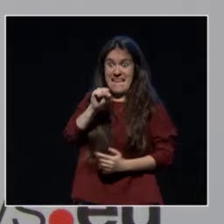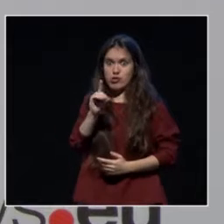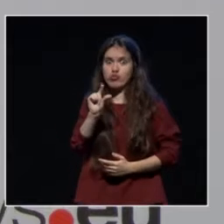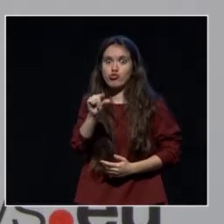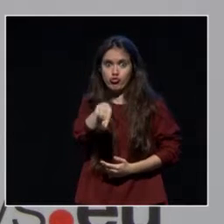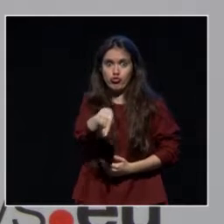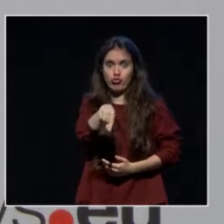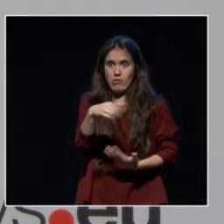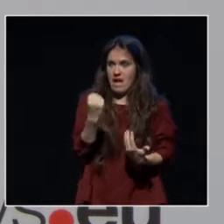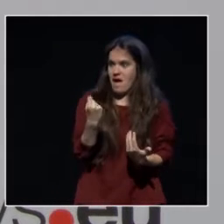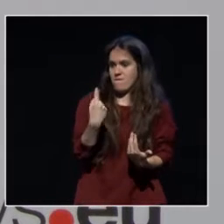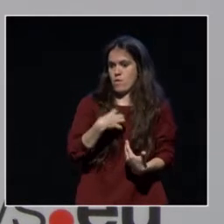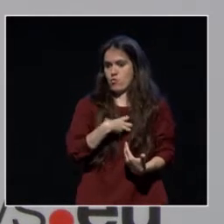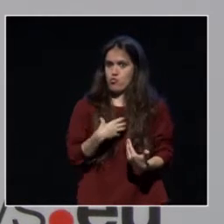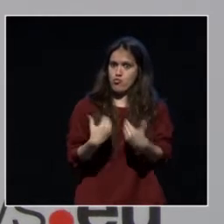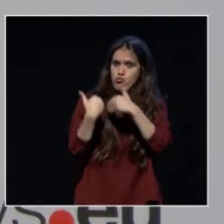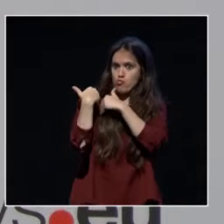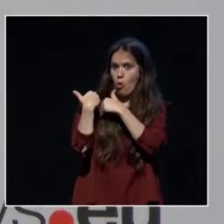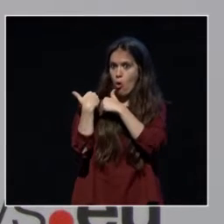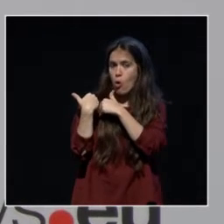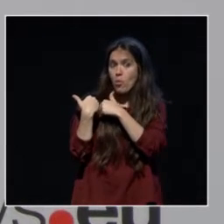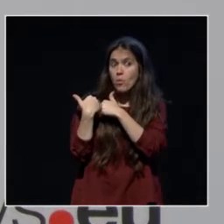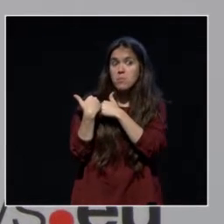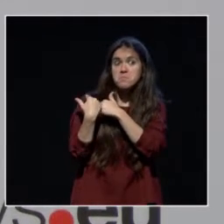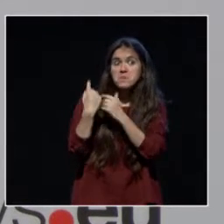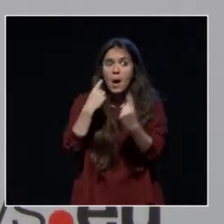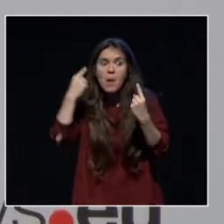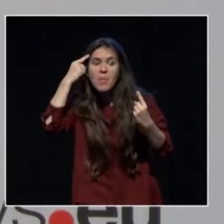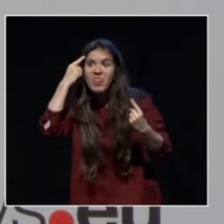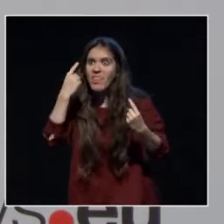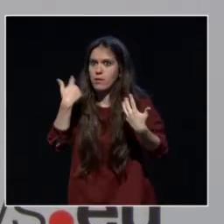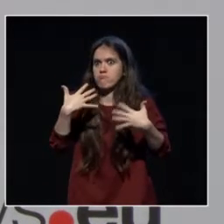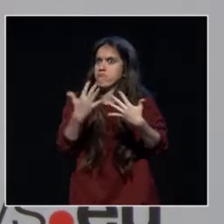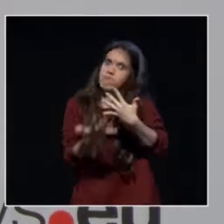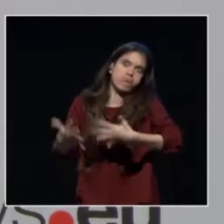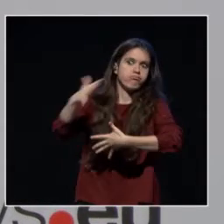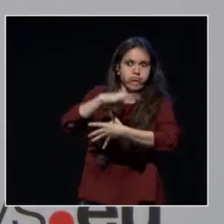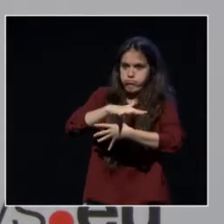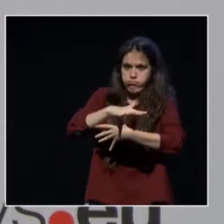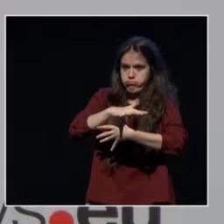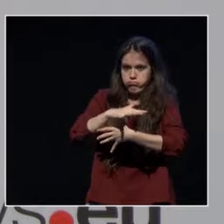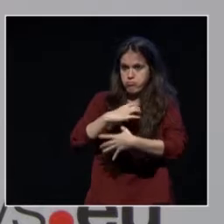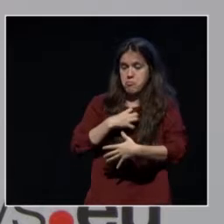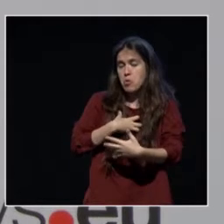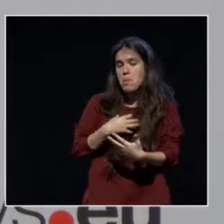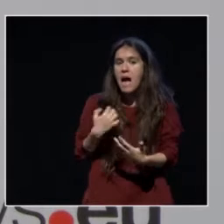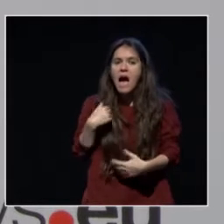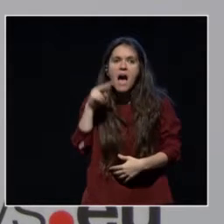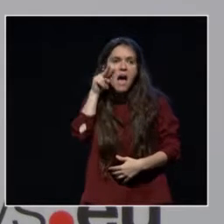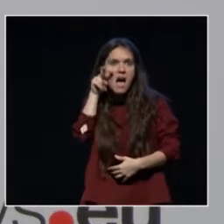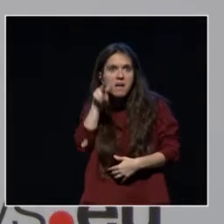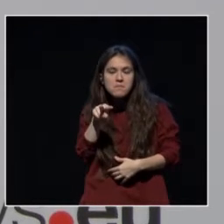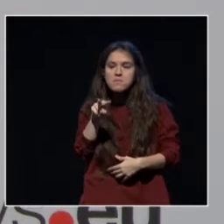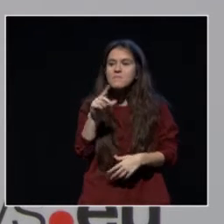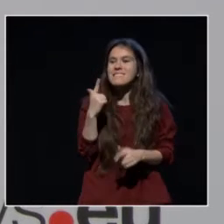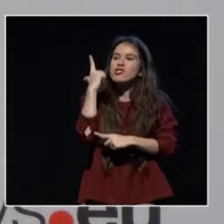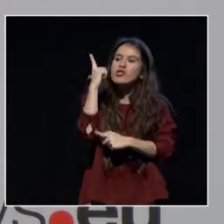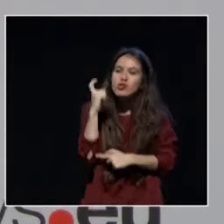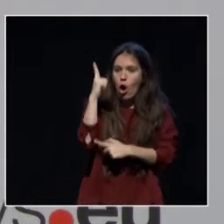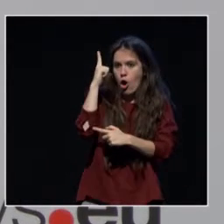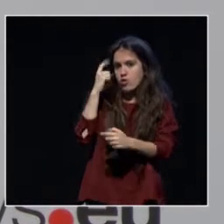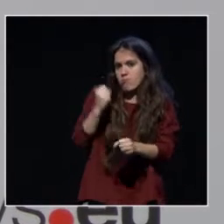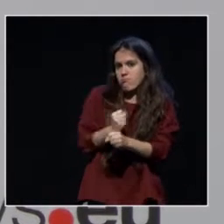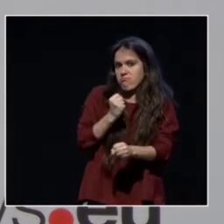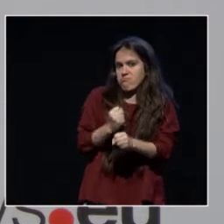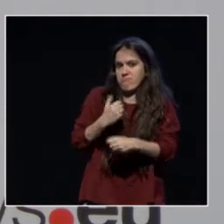that. For some people, maybe the preeminent role. But my view is start with the problem we're trying to solve and